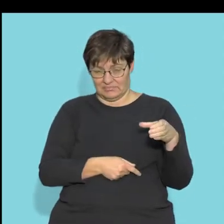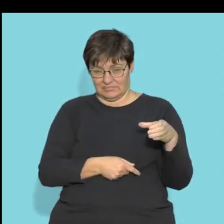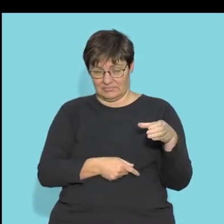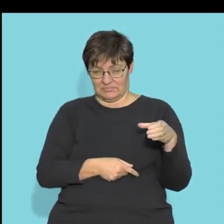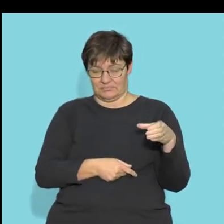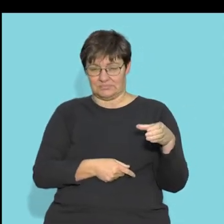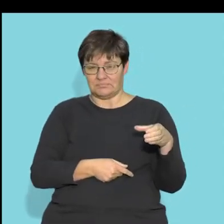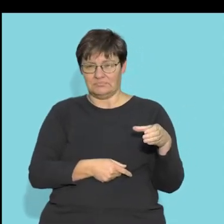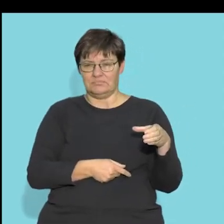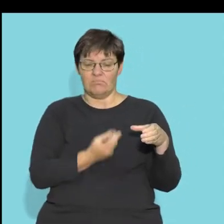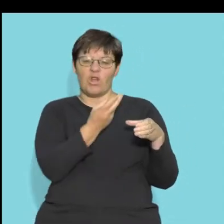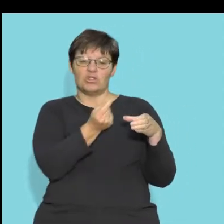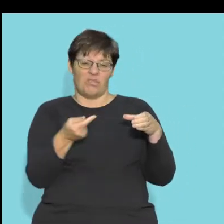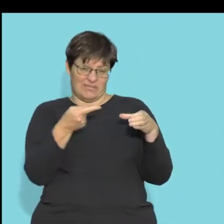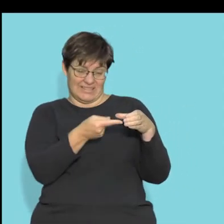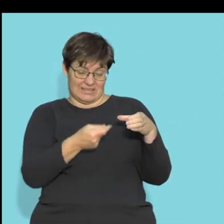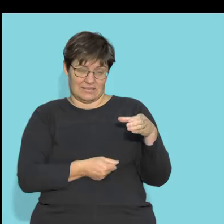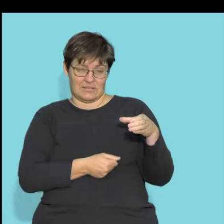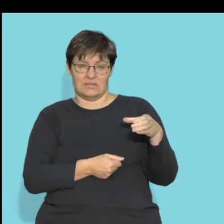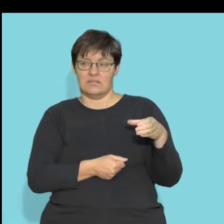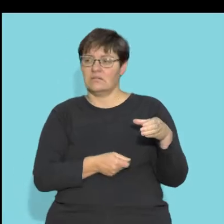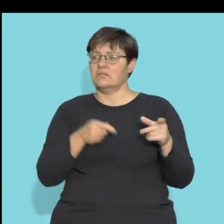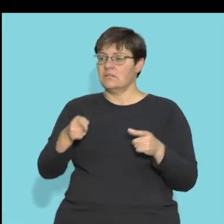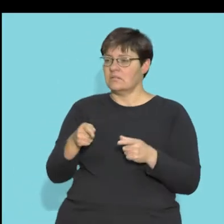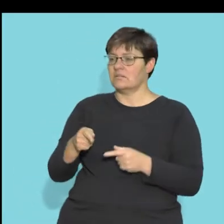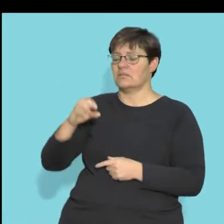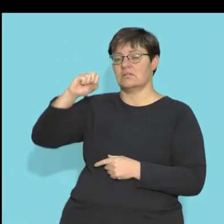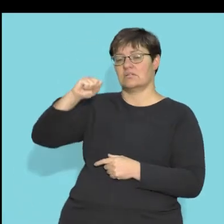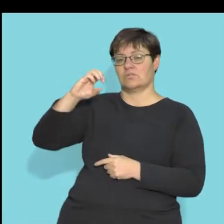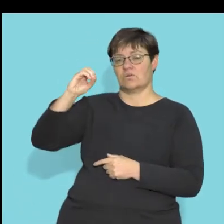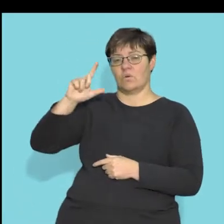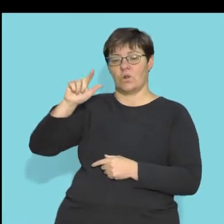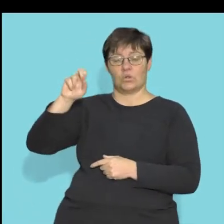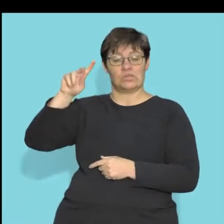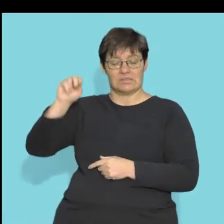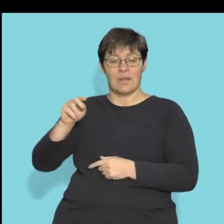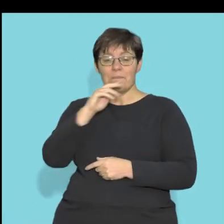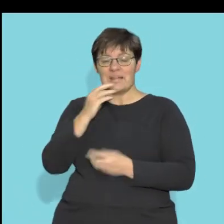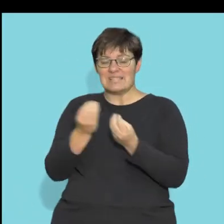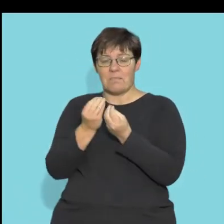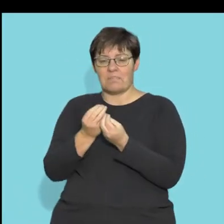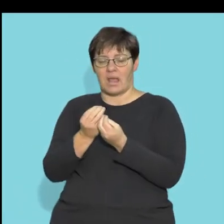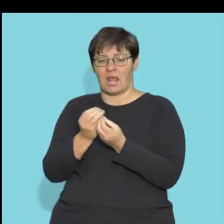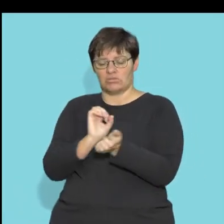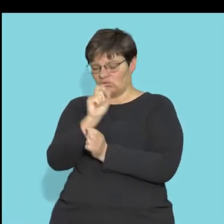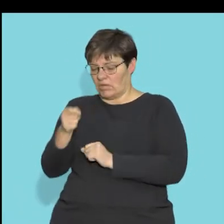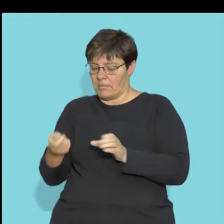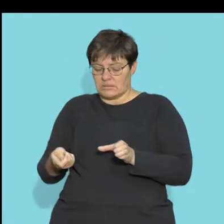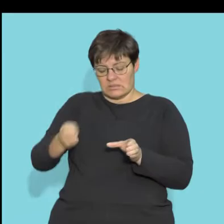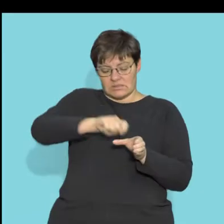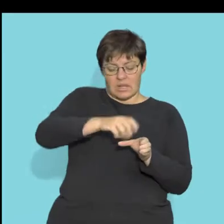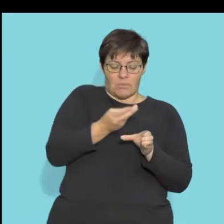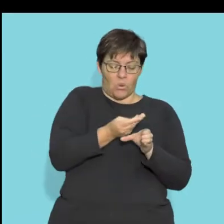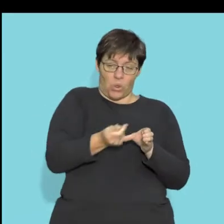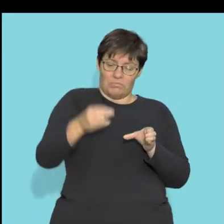of water, all right? And a solute is what we dissolve in. I want you